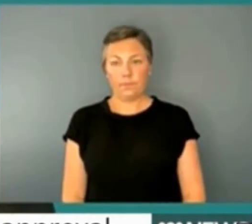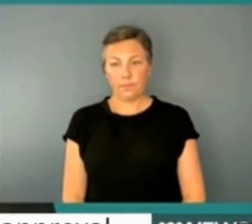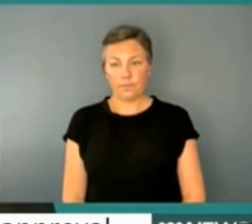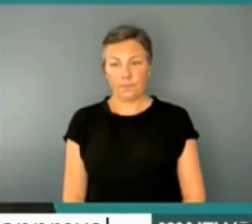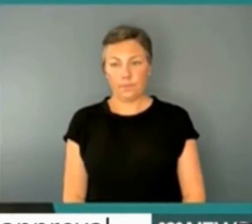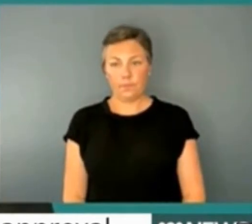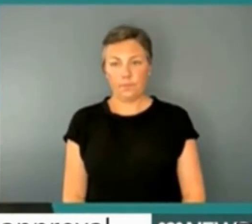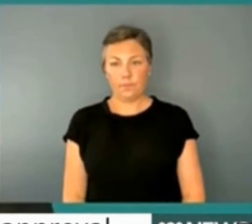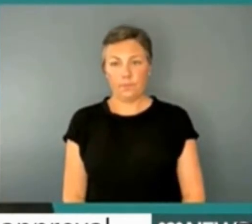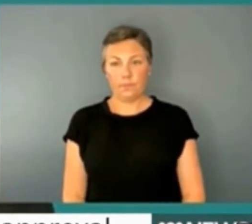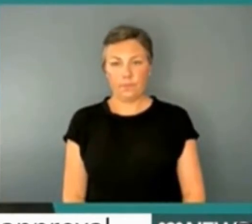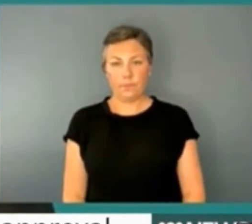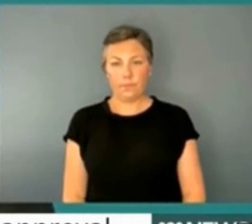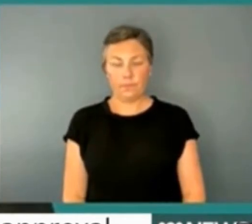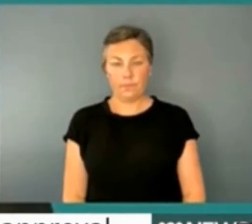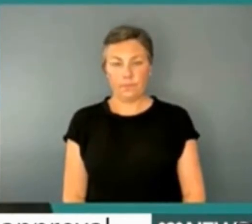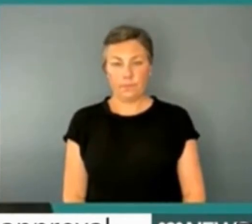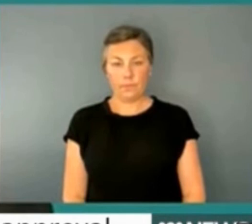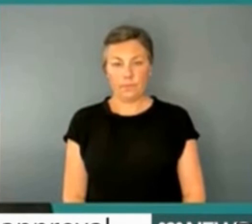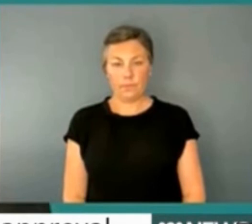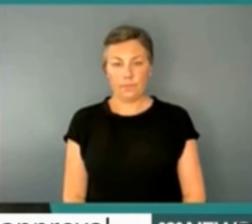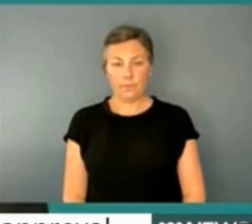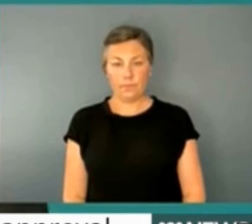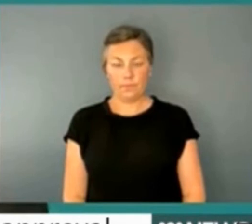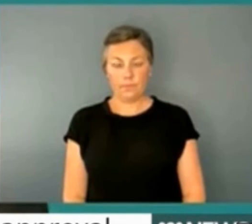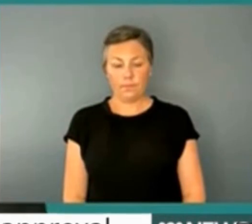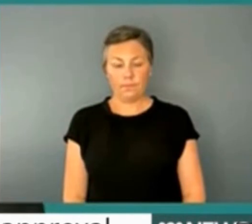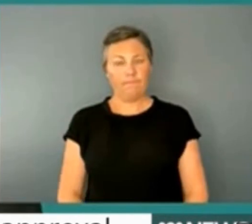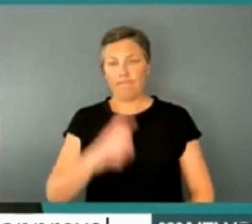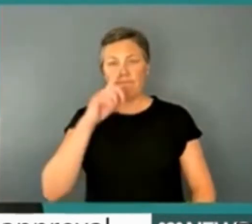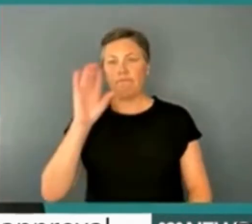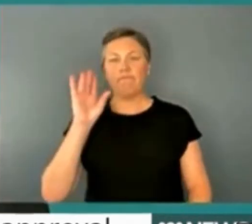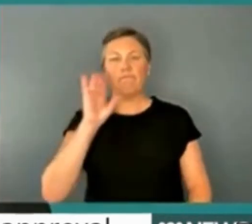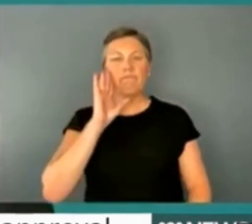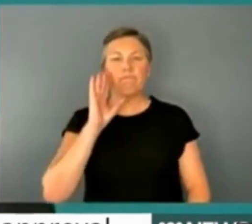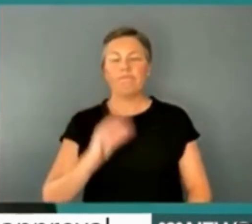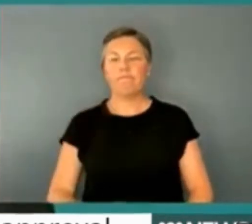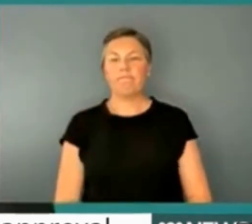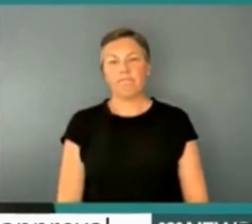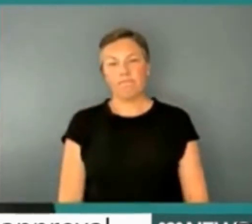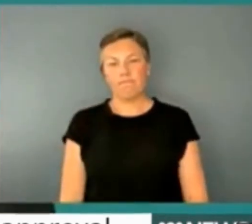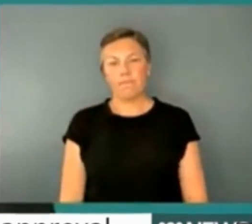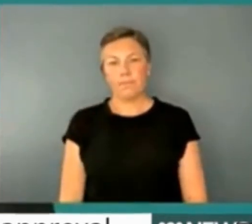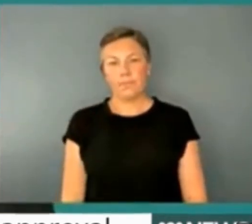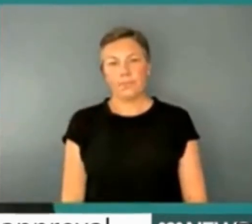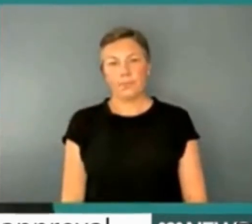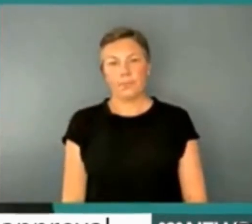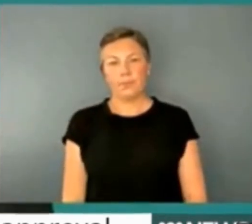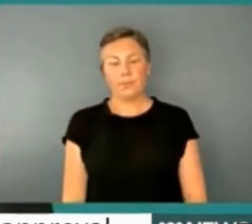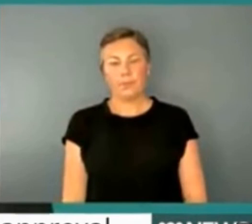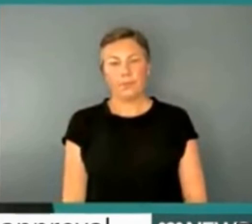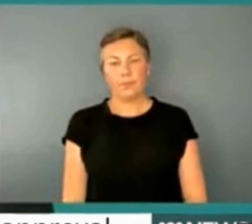be 70% more transmissible than other variants. That figure has been contentious. Does the Australian government